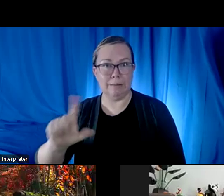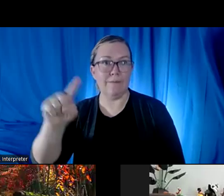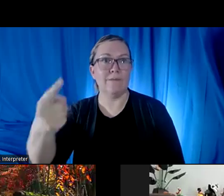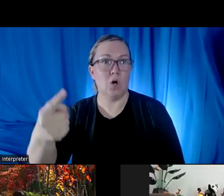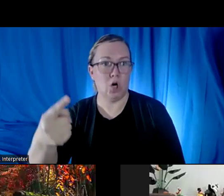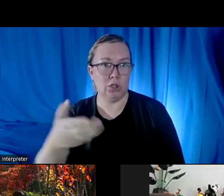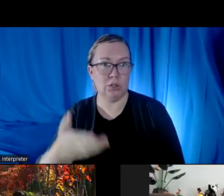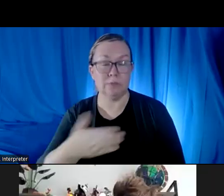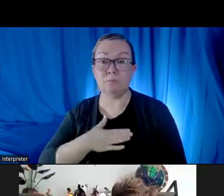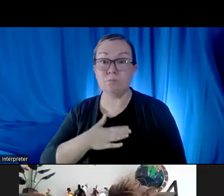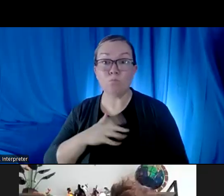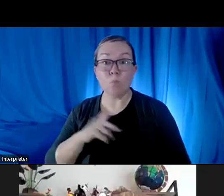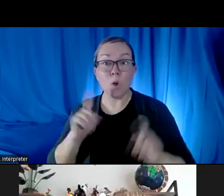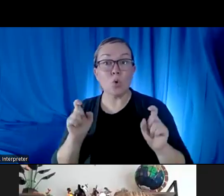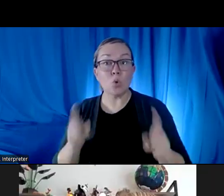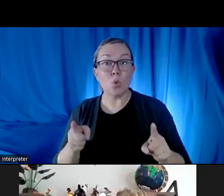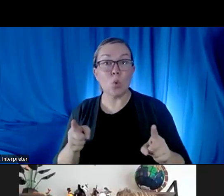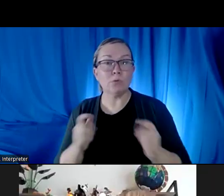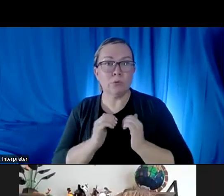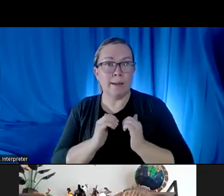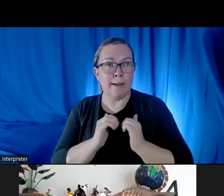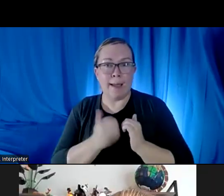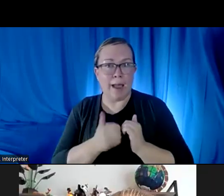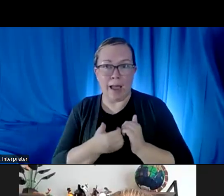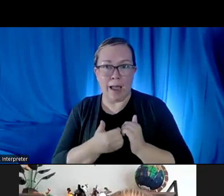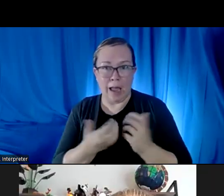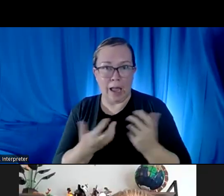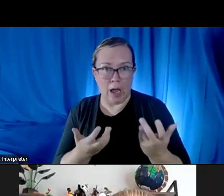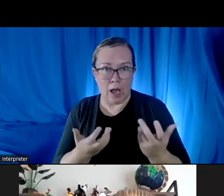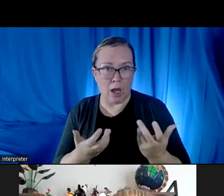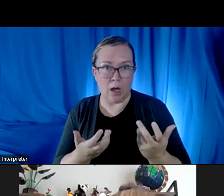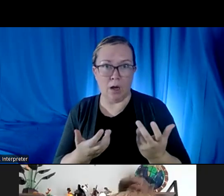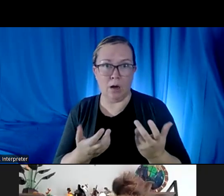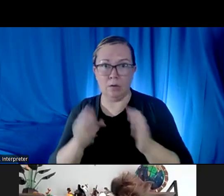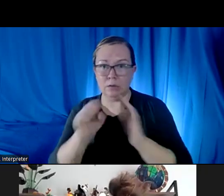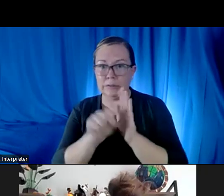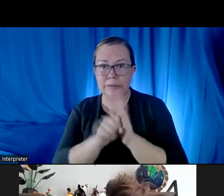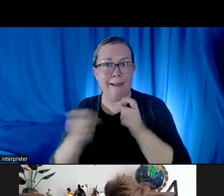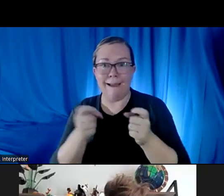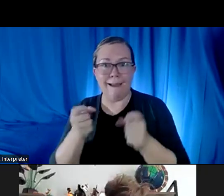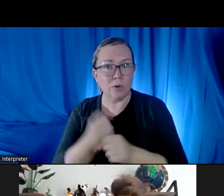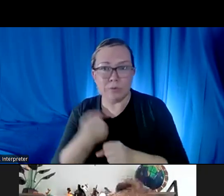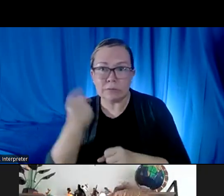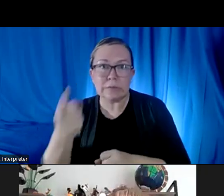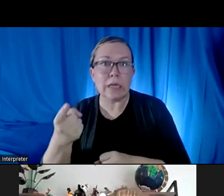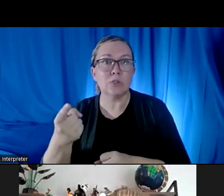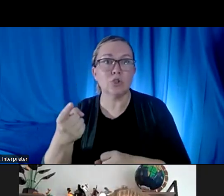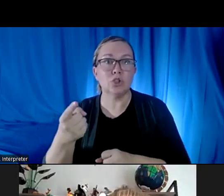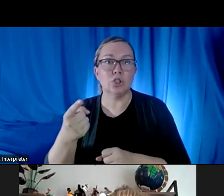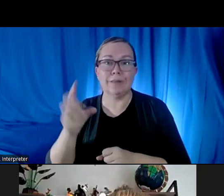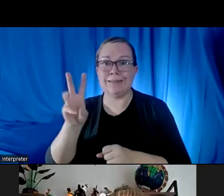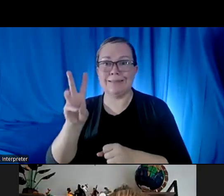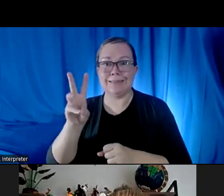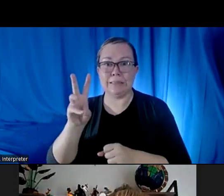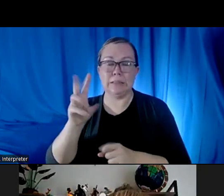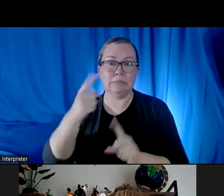My question is how the state's going to go and handle next year's start of the 6-month evaluation